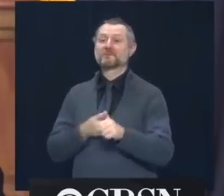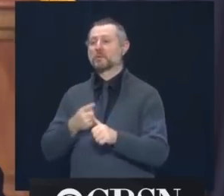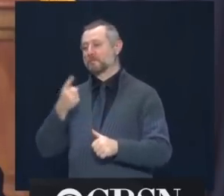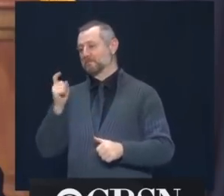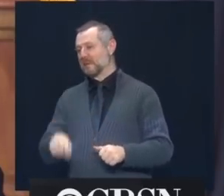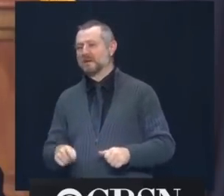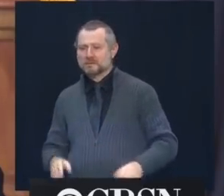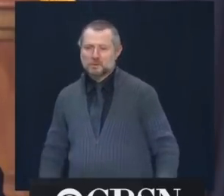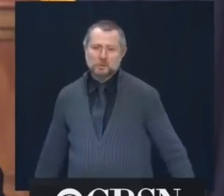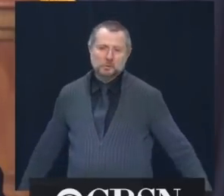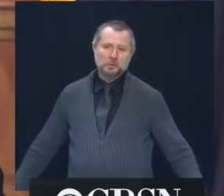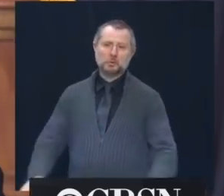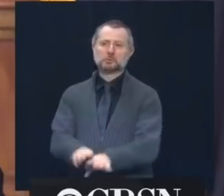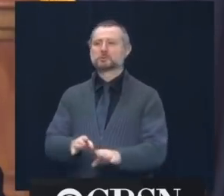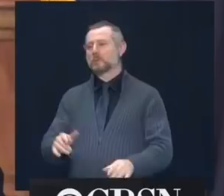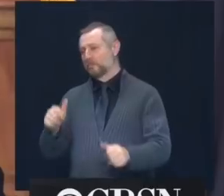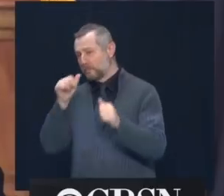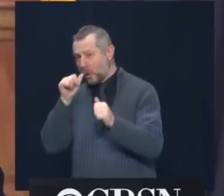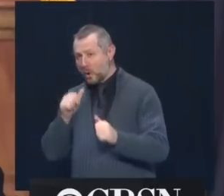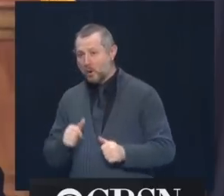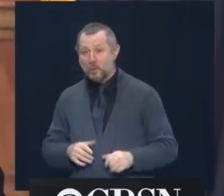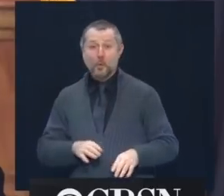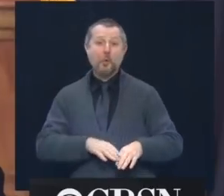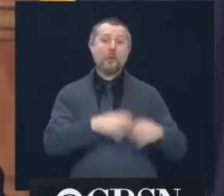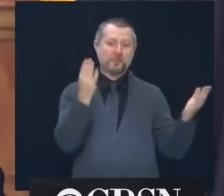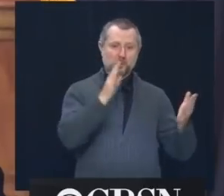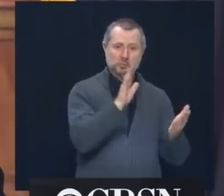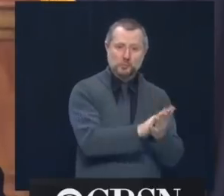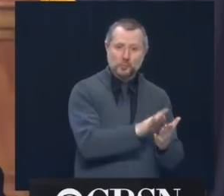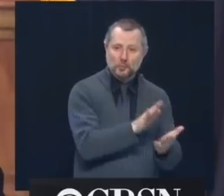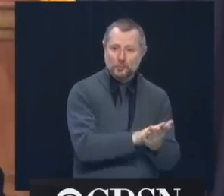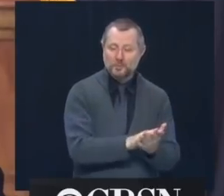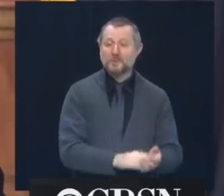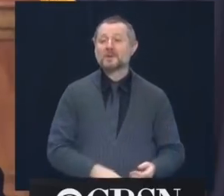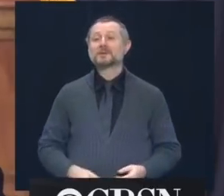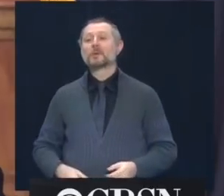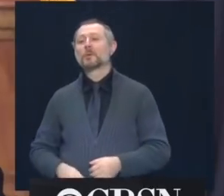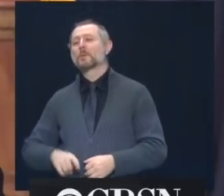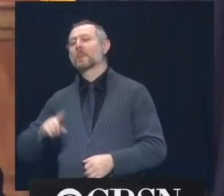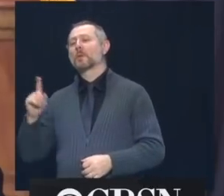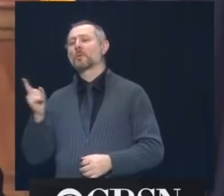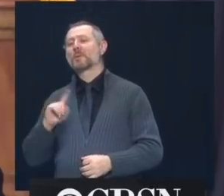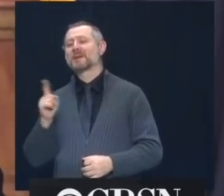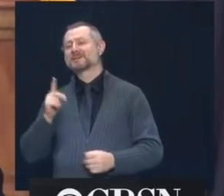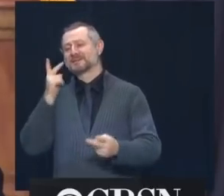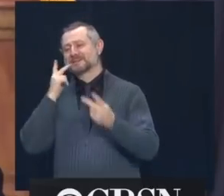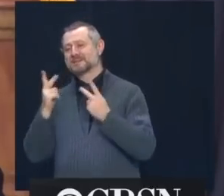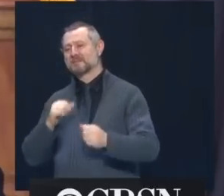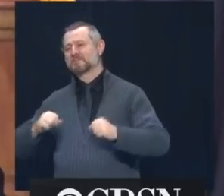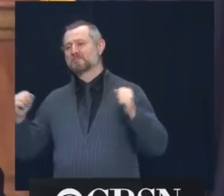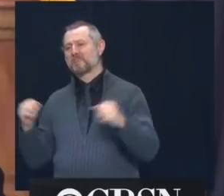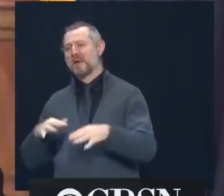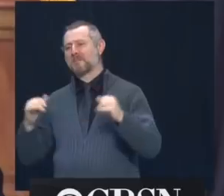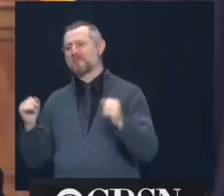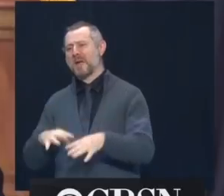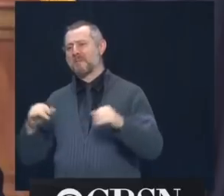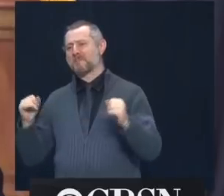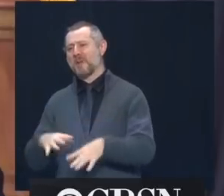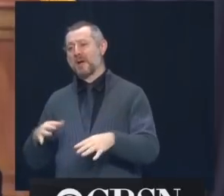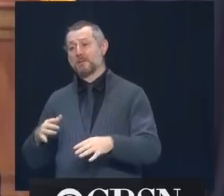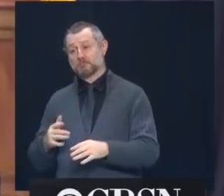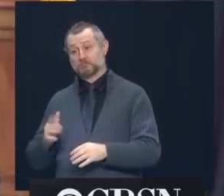bars and open the schools, right? It's the places of gatherings, and it was the